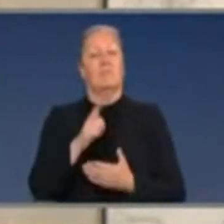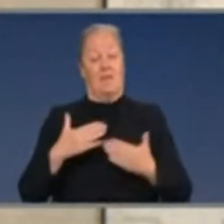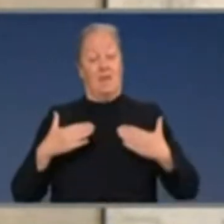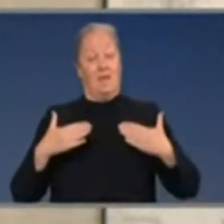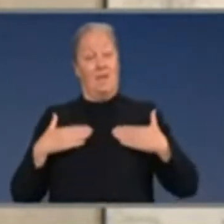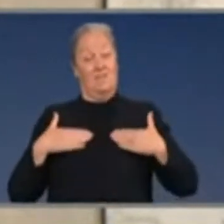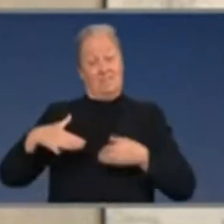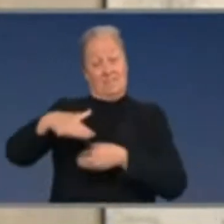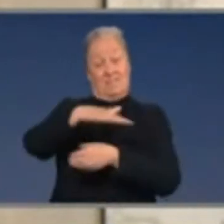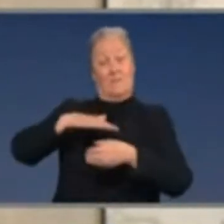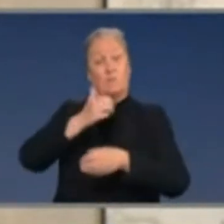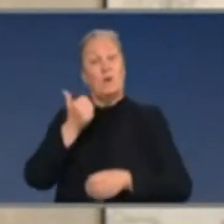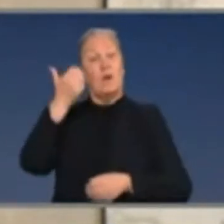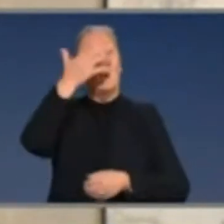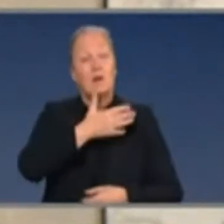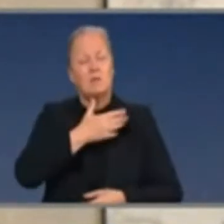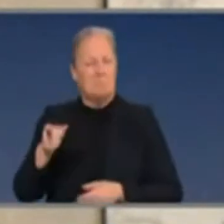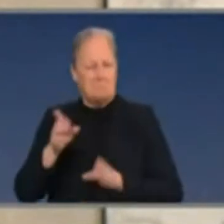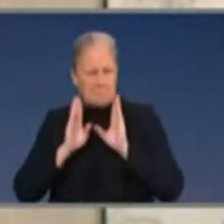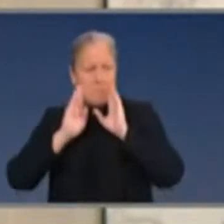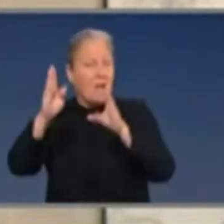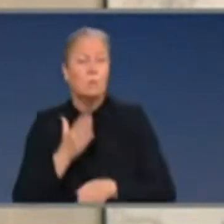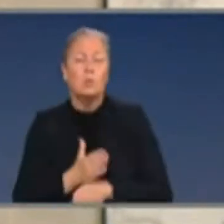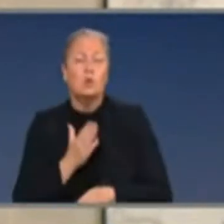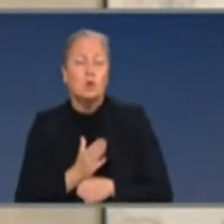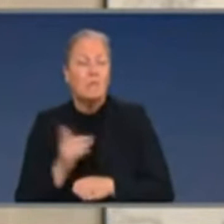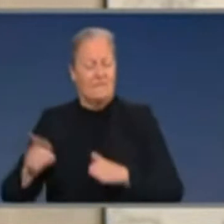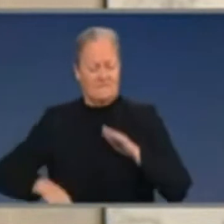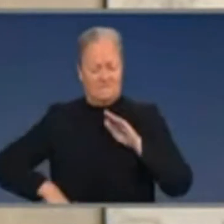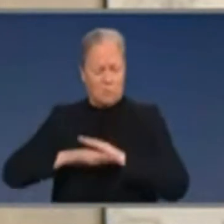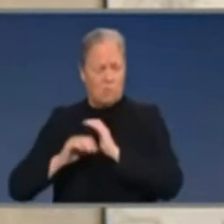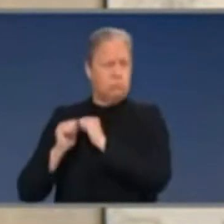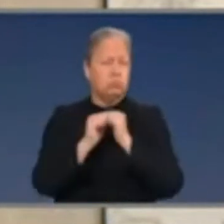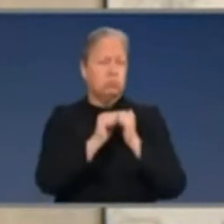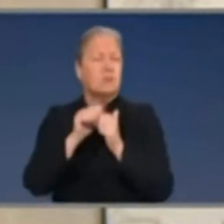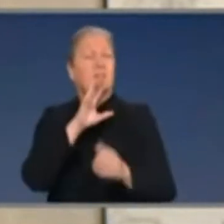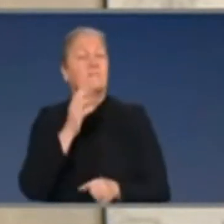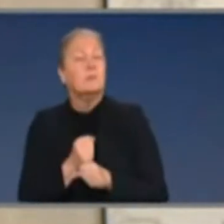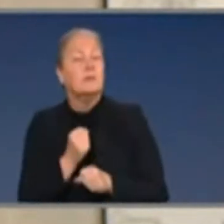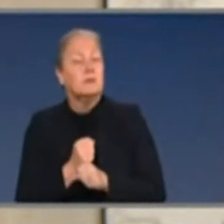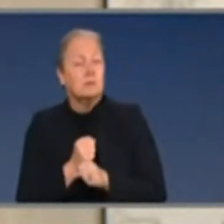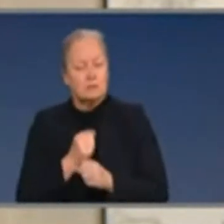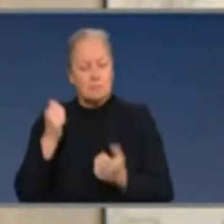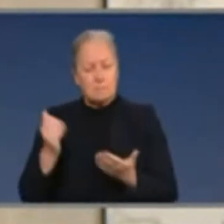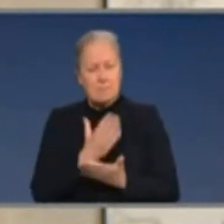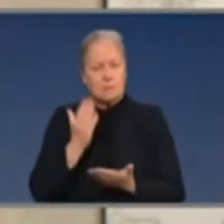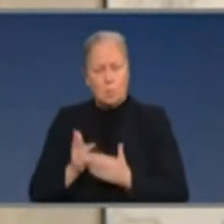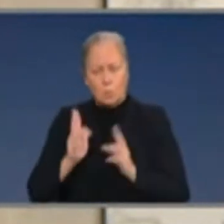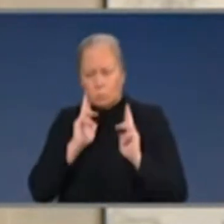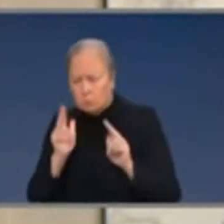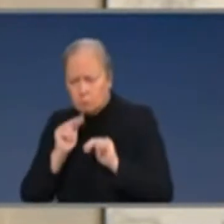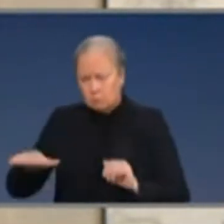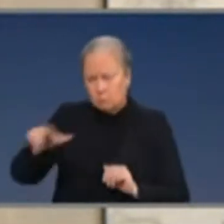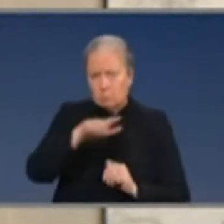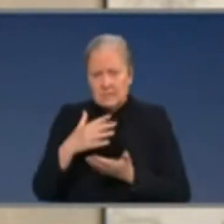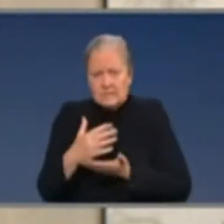a critical role in working in full partnership with governments to ensure that our people are protected and